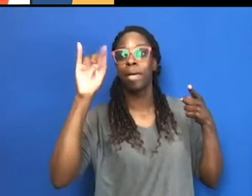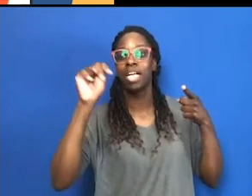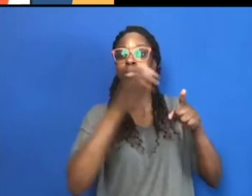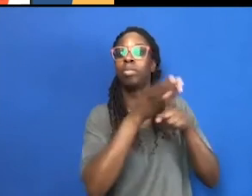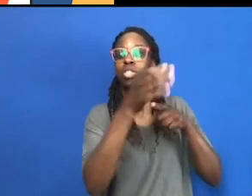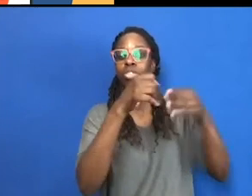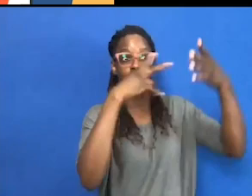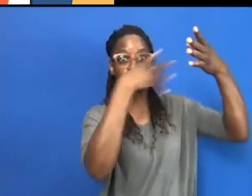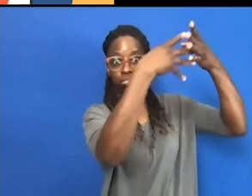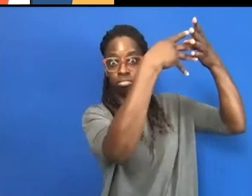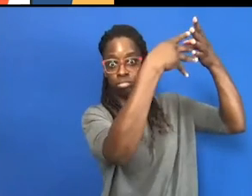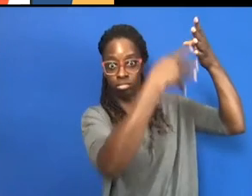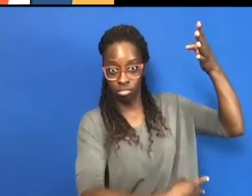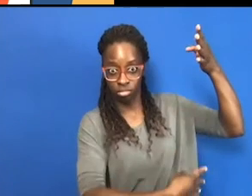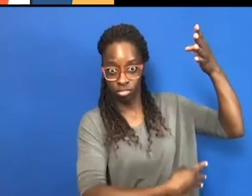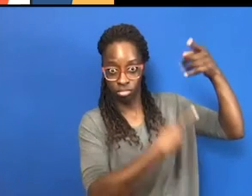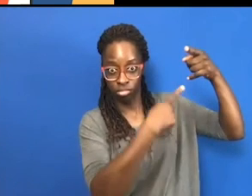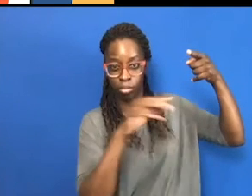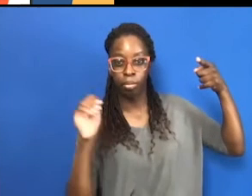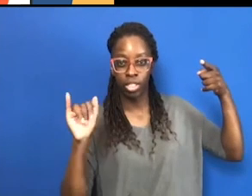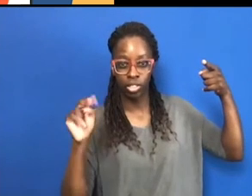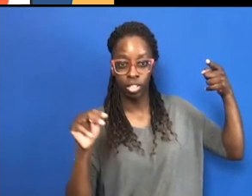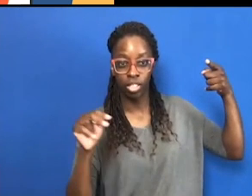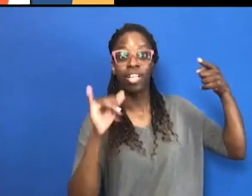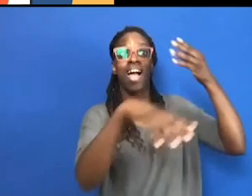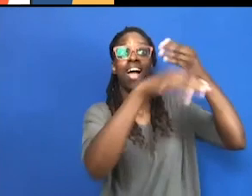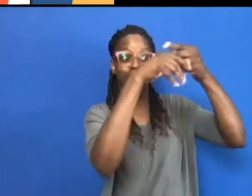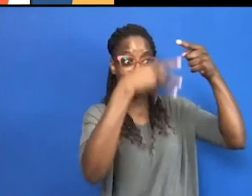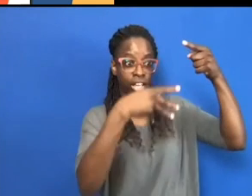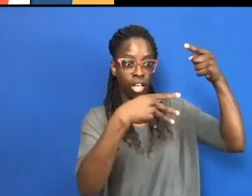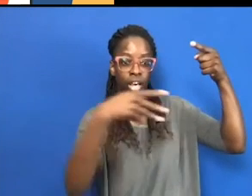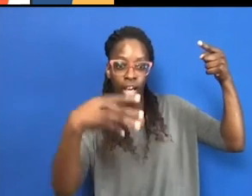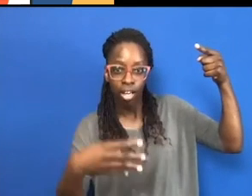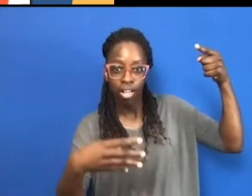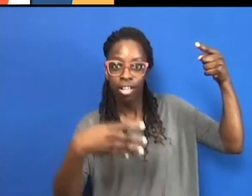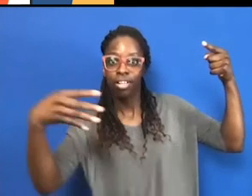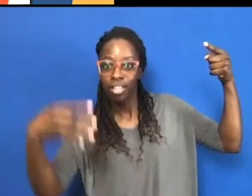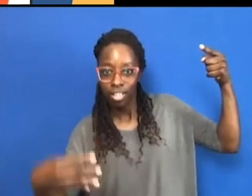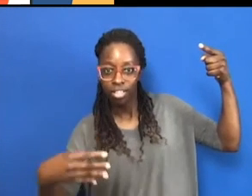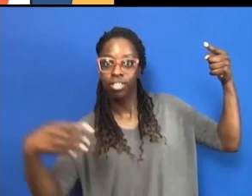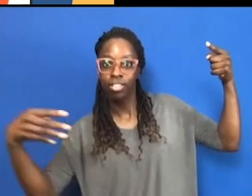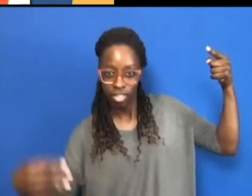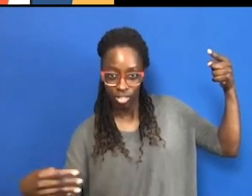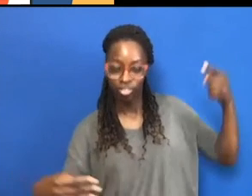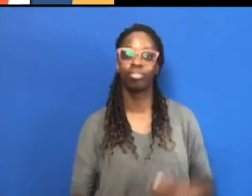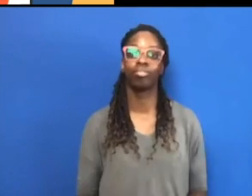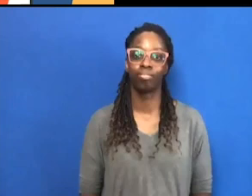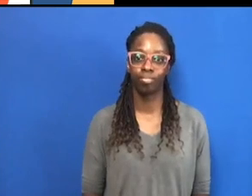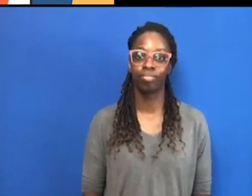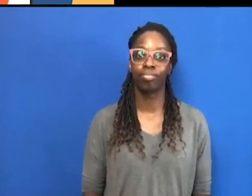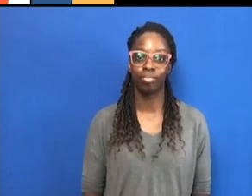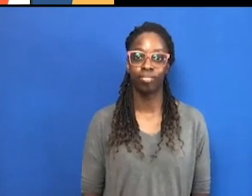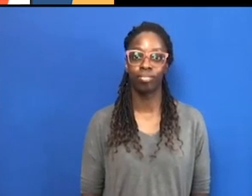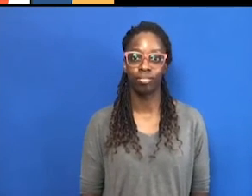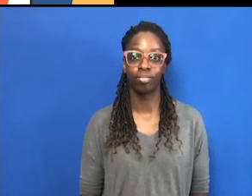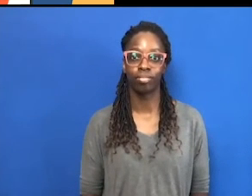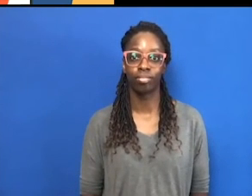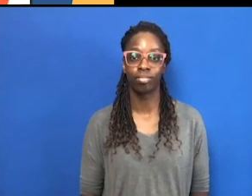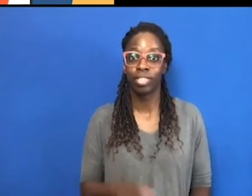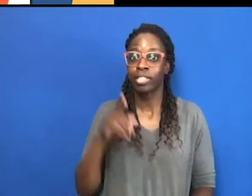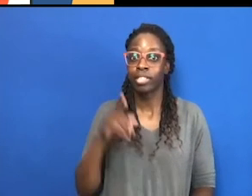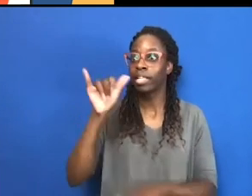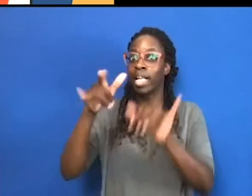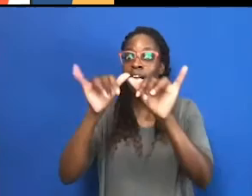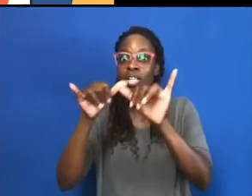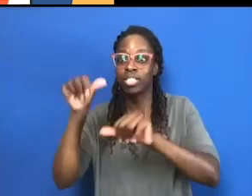those subdomains and subdomains, engineering did fall or technology did fall.